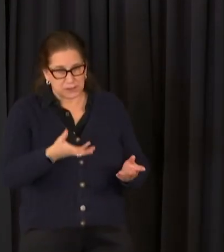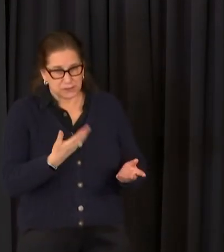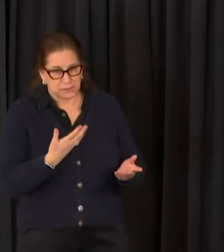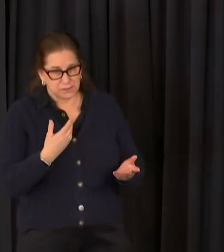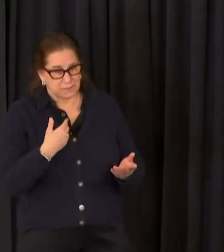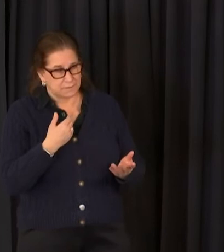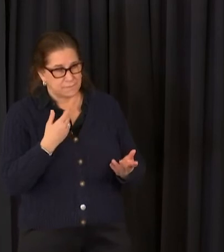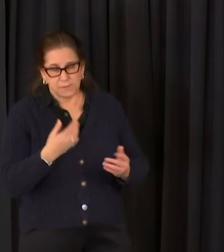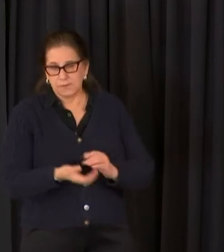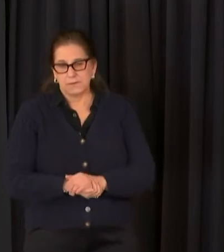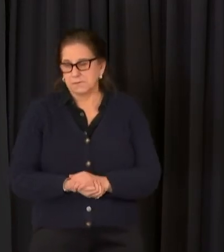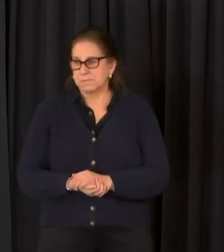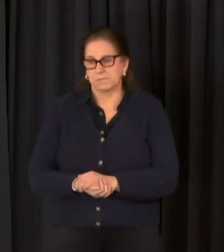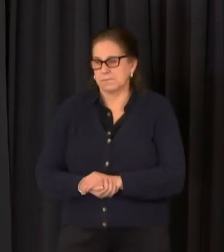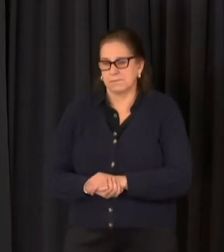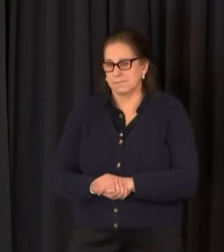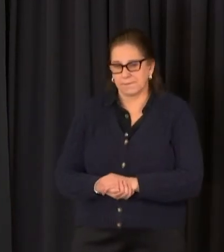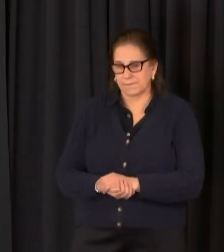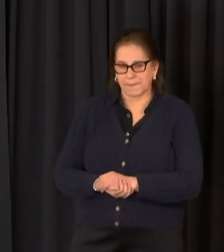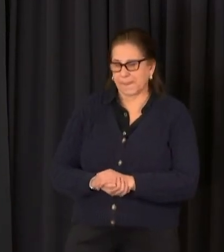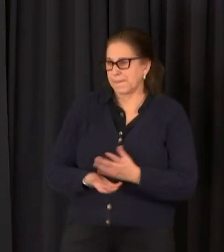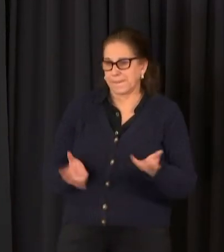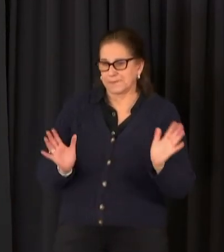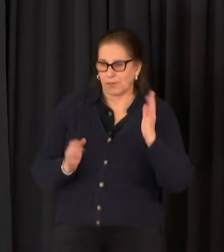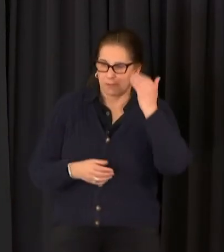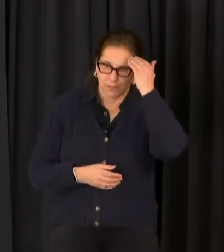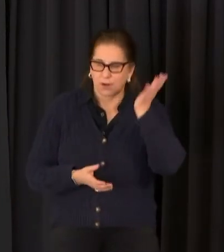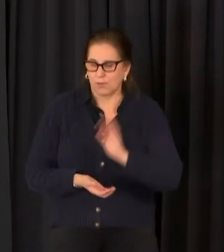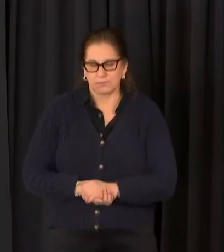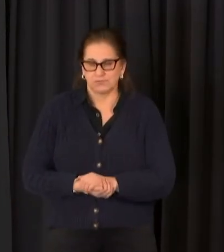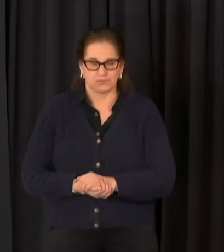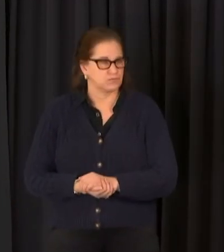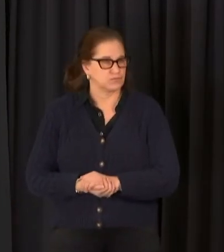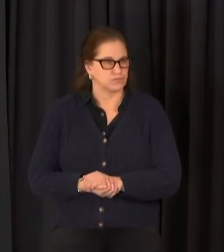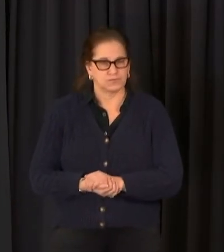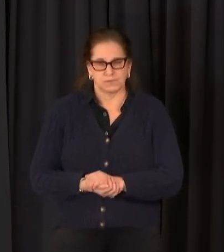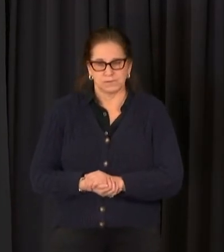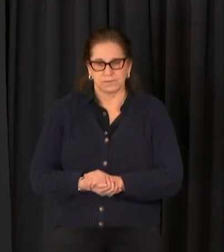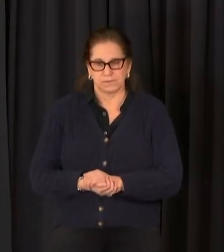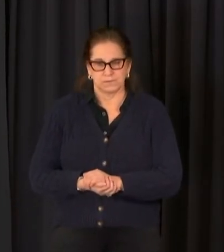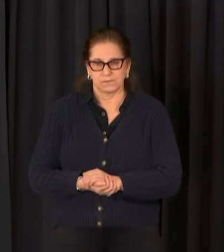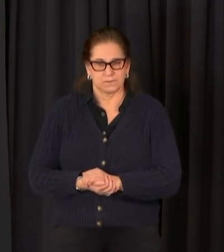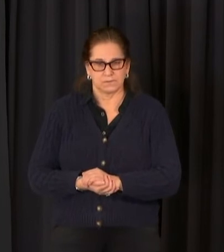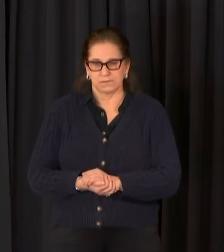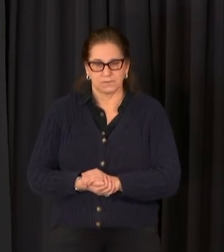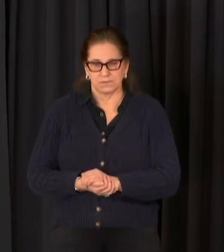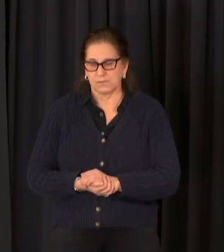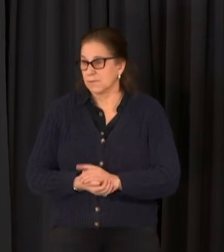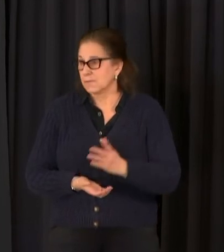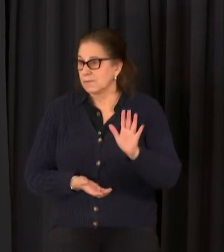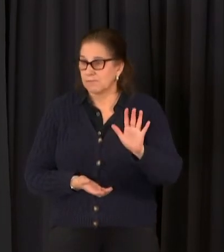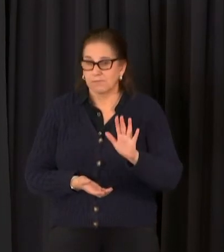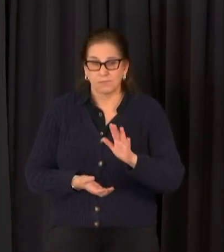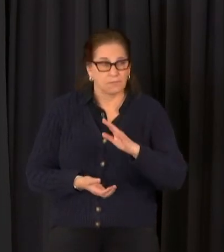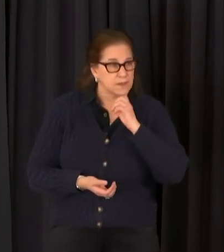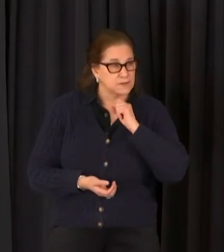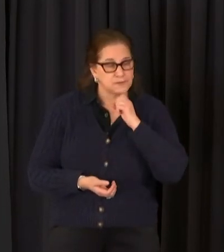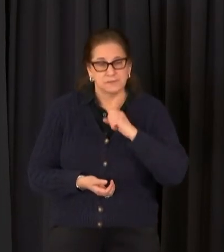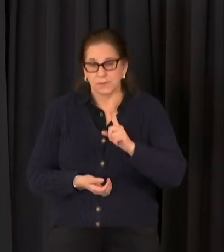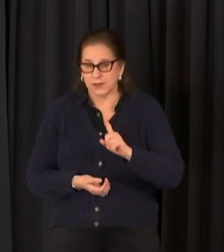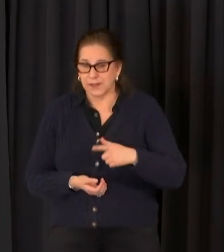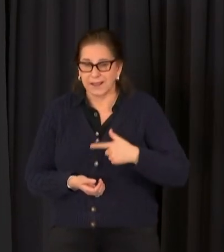anyone she was in contact with tested? As I said, that's all that I can say about it. We don't know her residence. We don't know yet